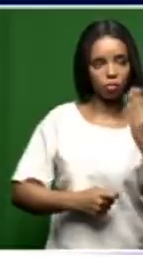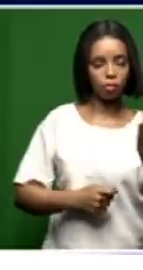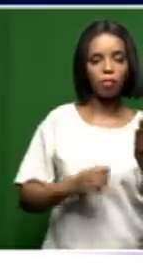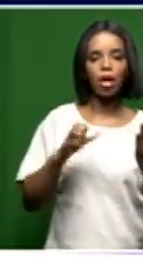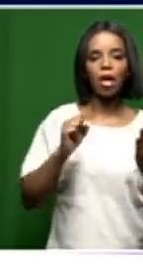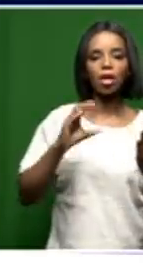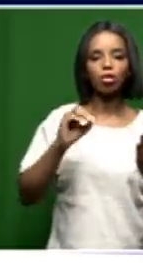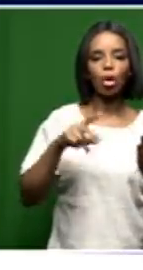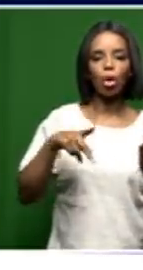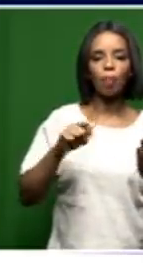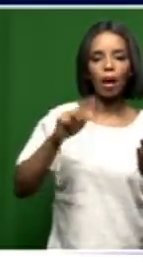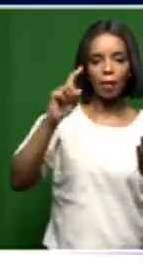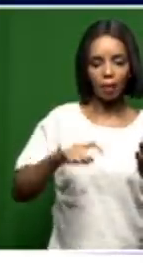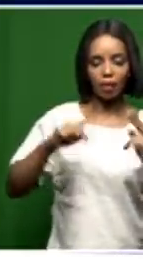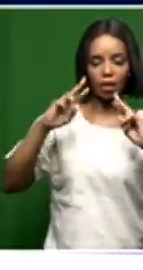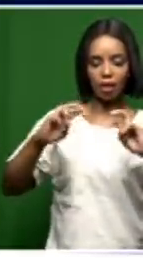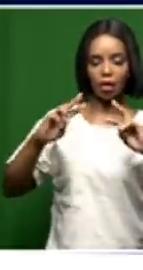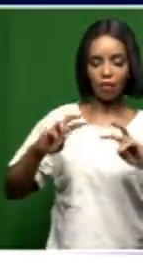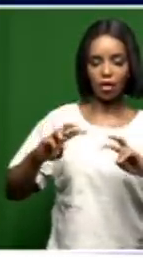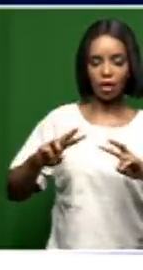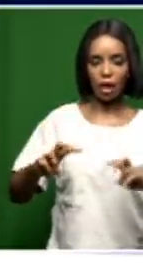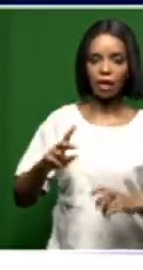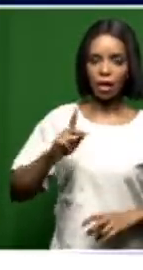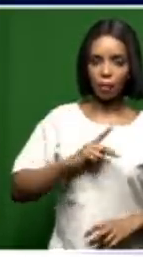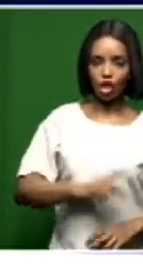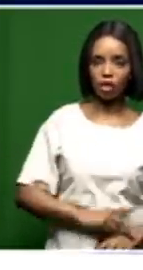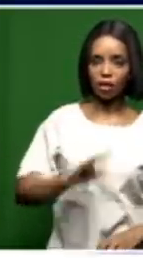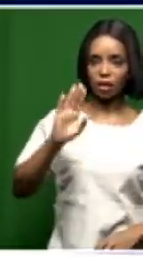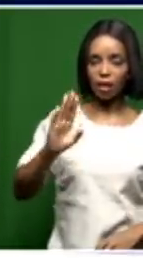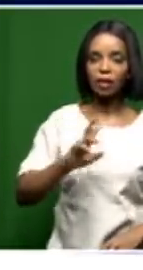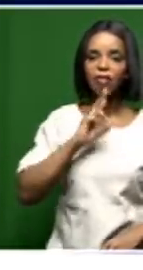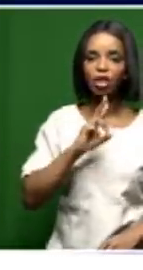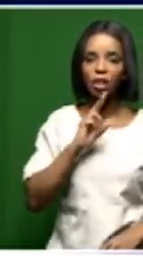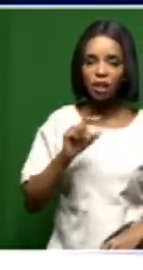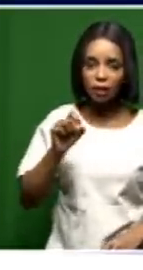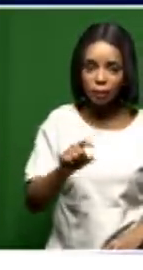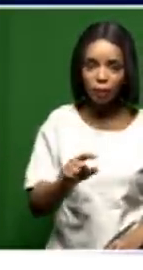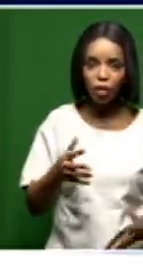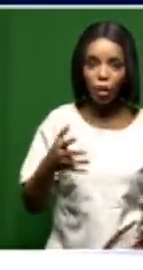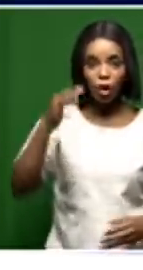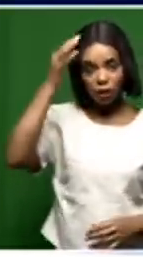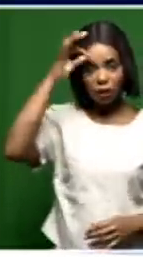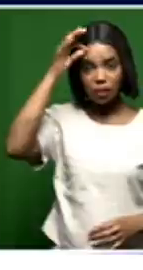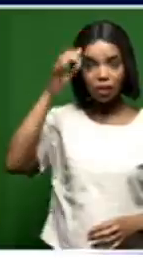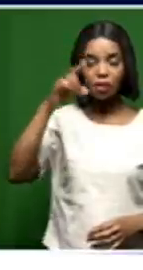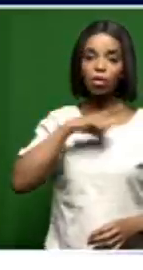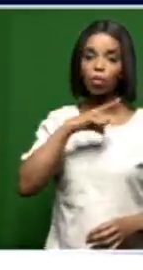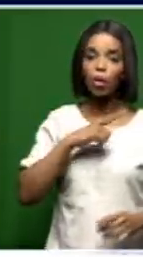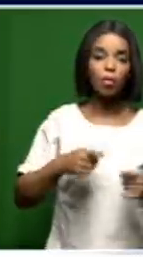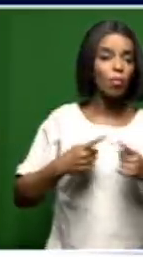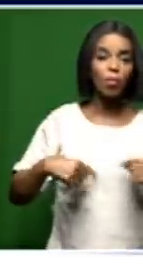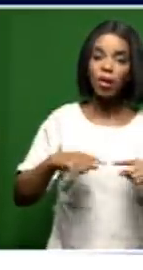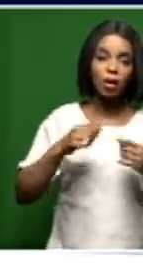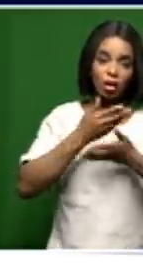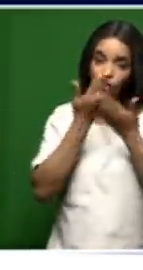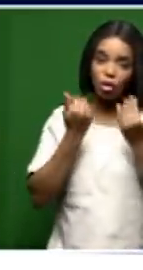the utterances of the president, or it's an allegation information at this stage? Because we don't know. Nobody has